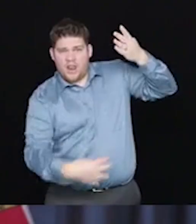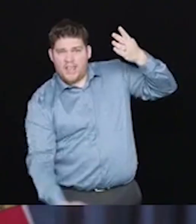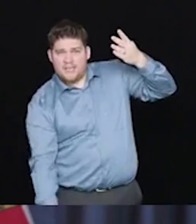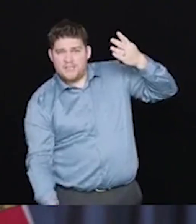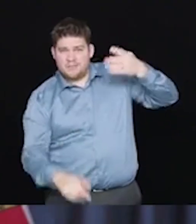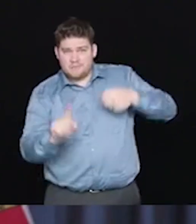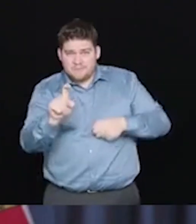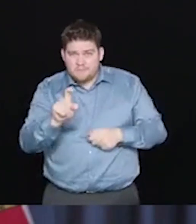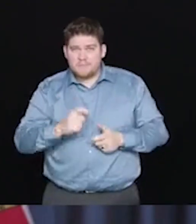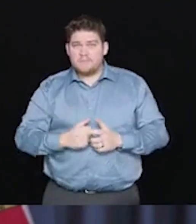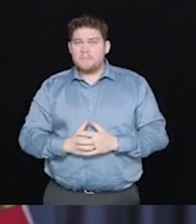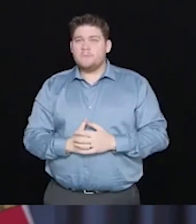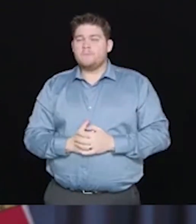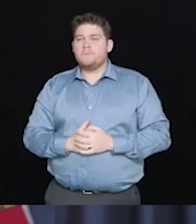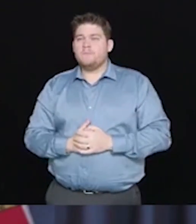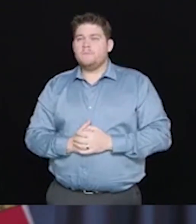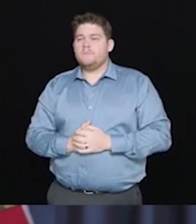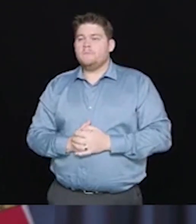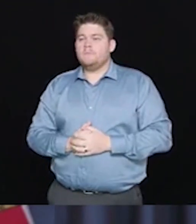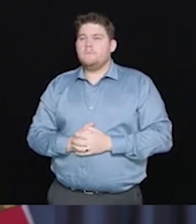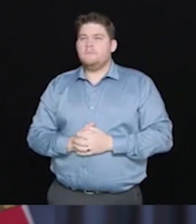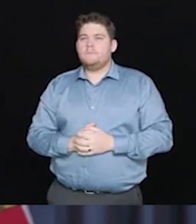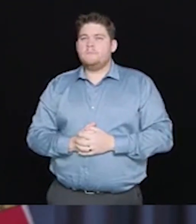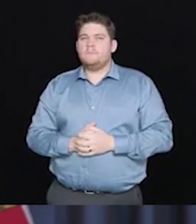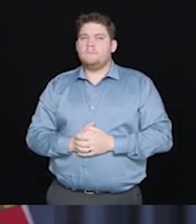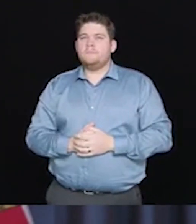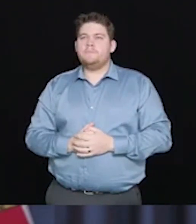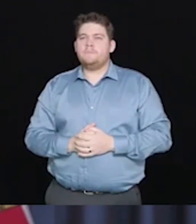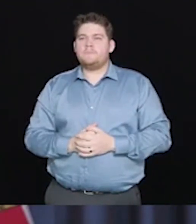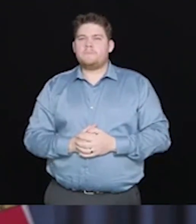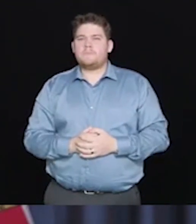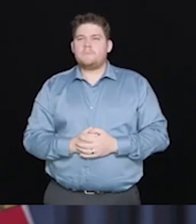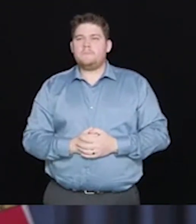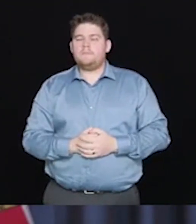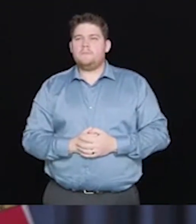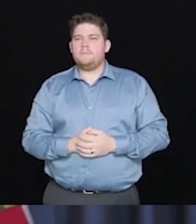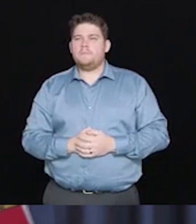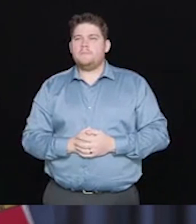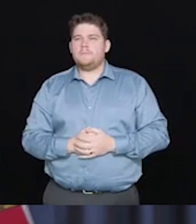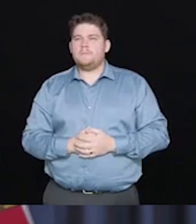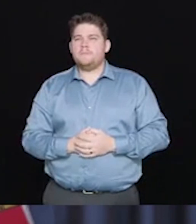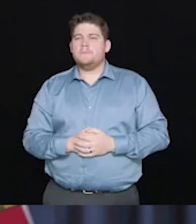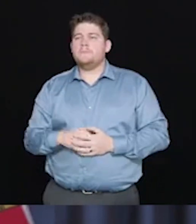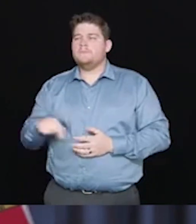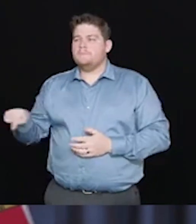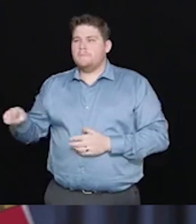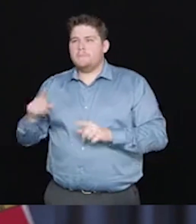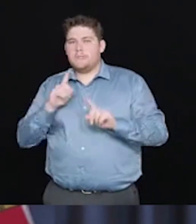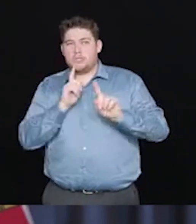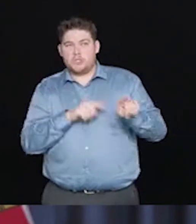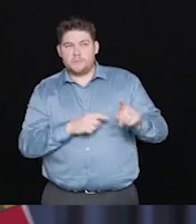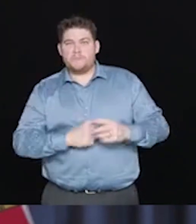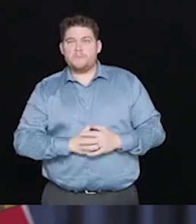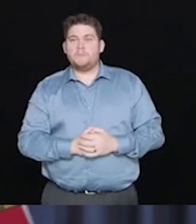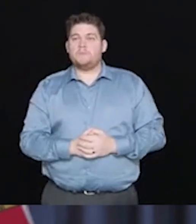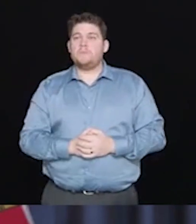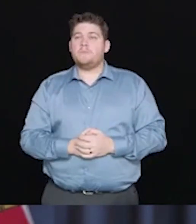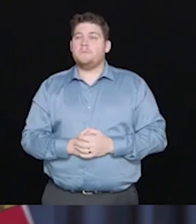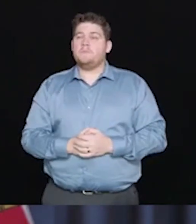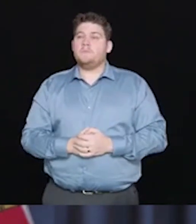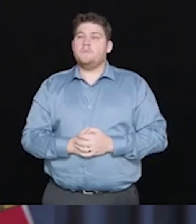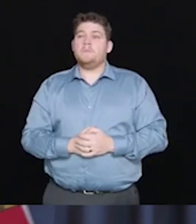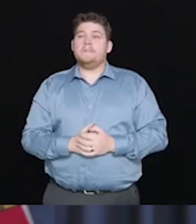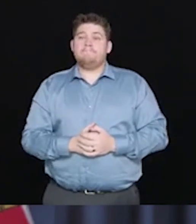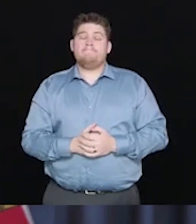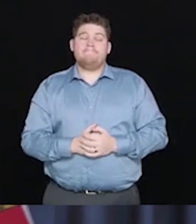Of all the decisions that have been made since the beginning of this was one of the hardest because, well, we call them elective surgeries.